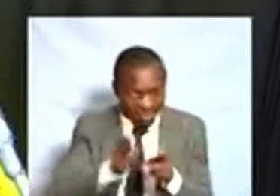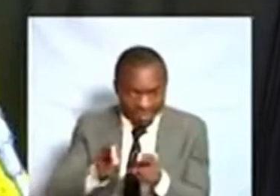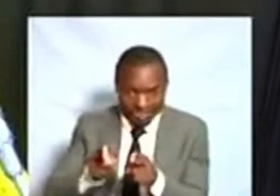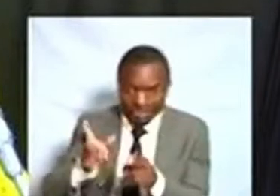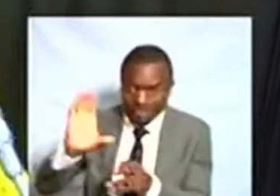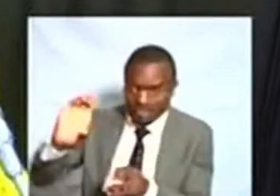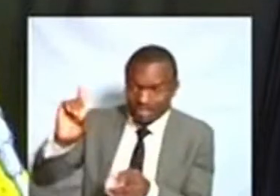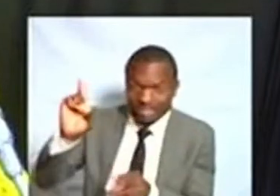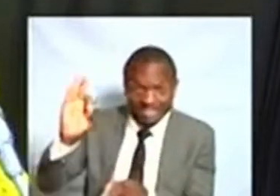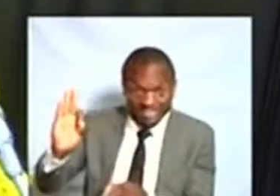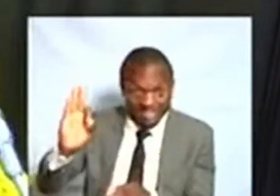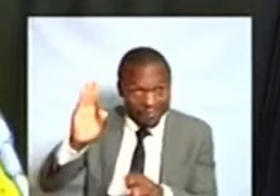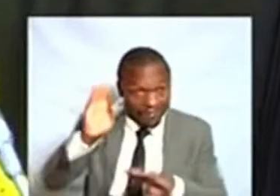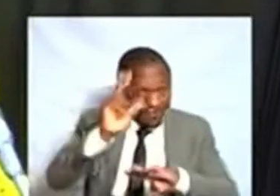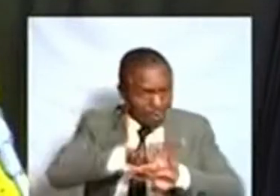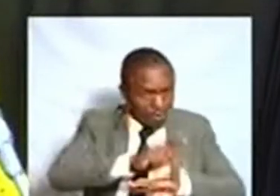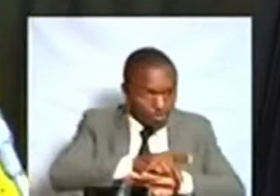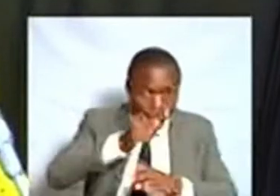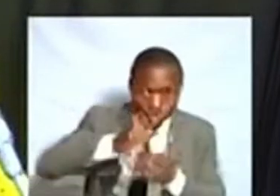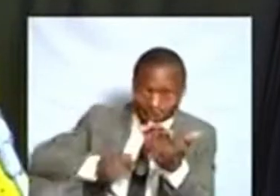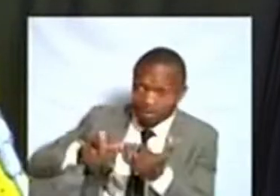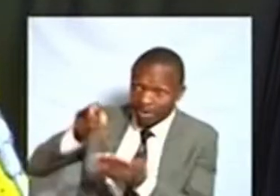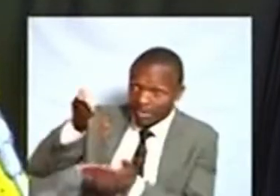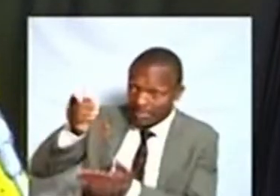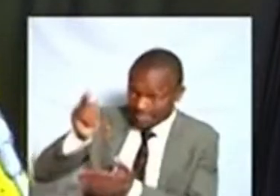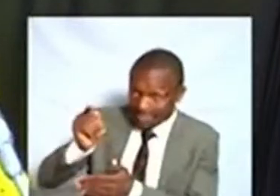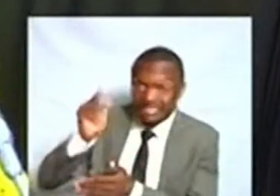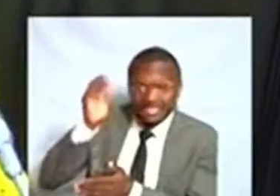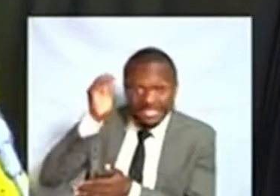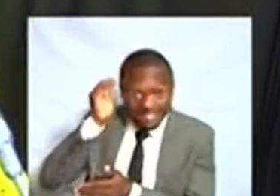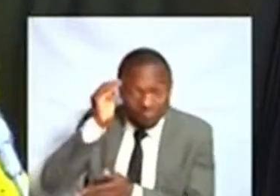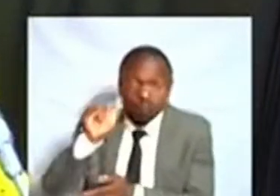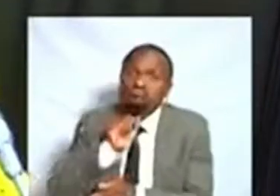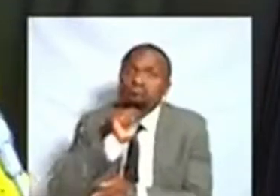CDF project, what I know is that we do not